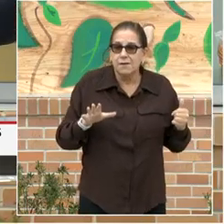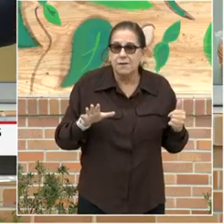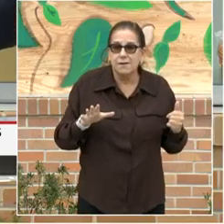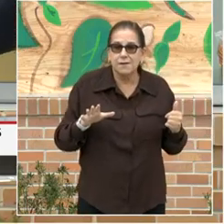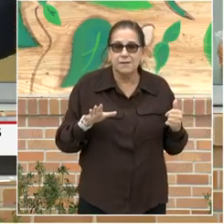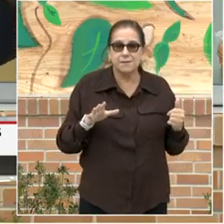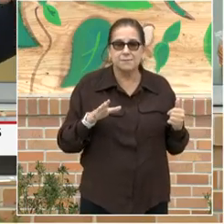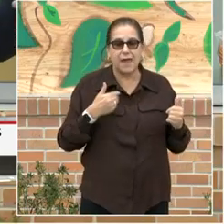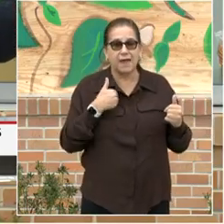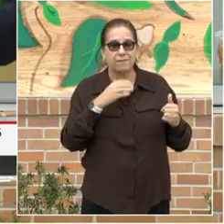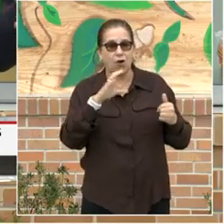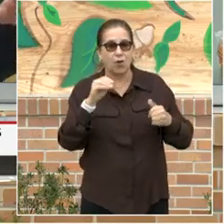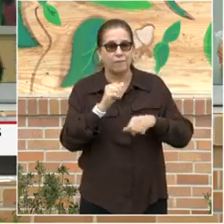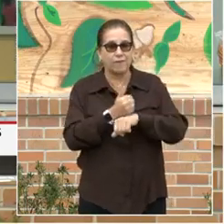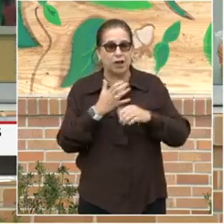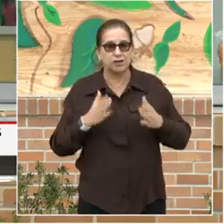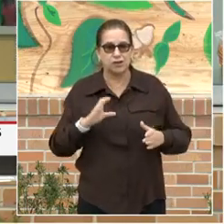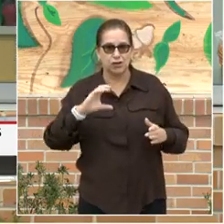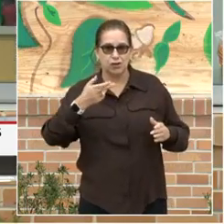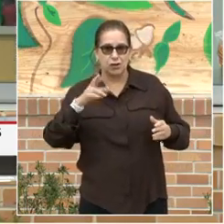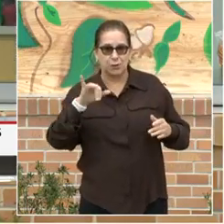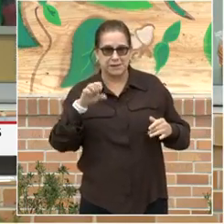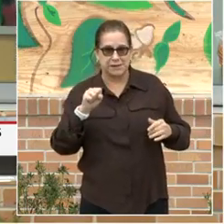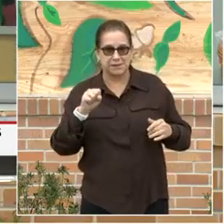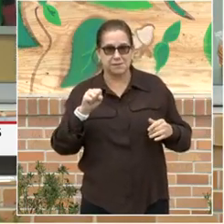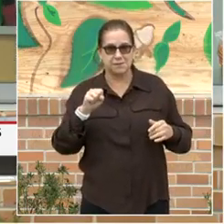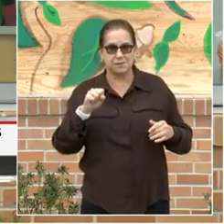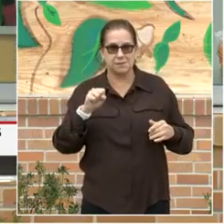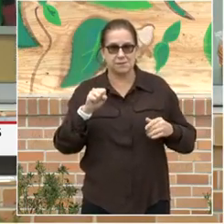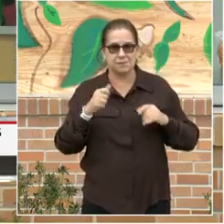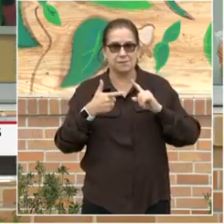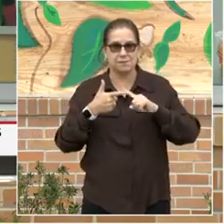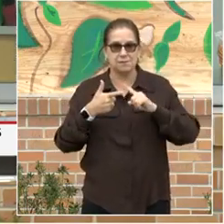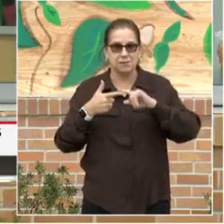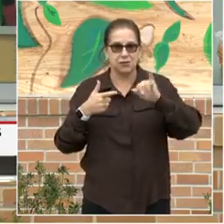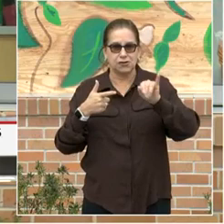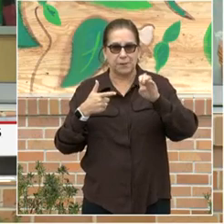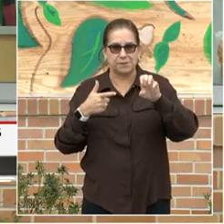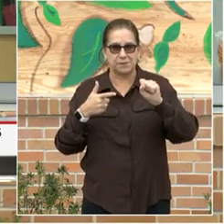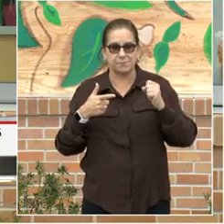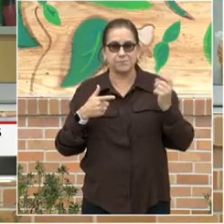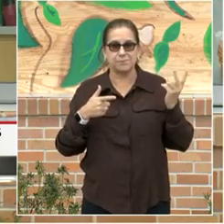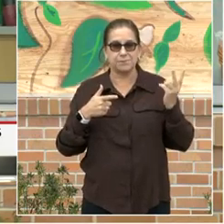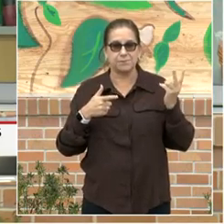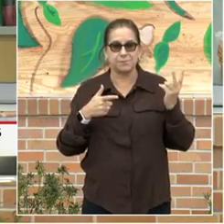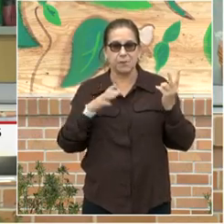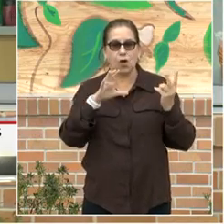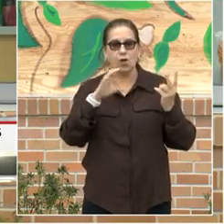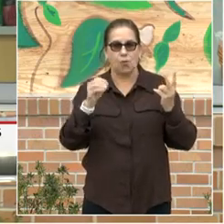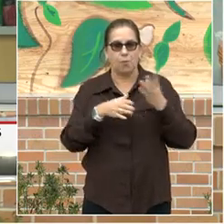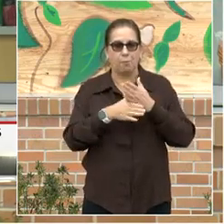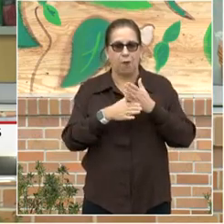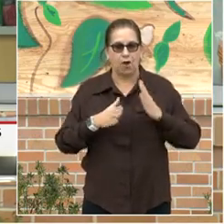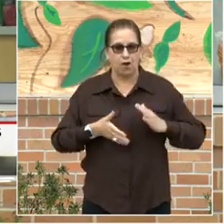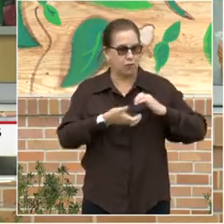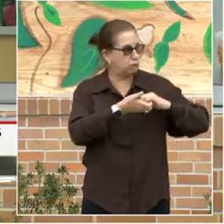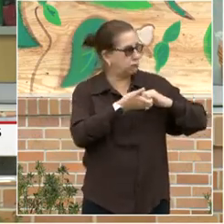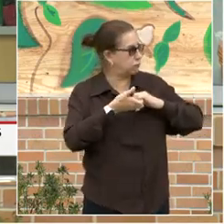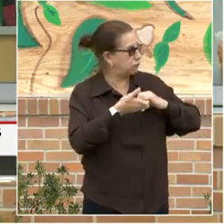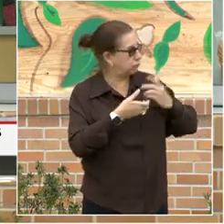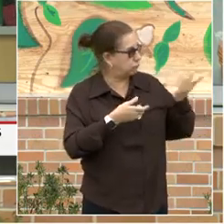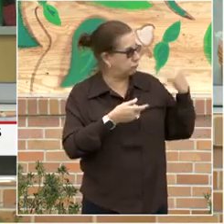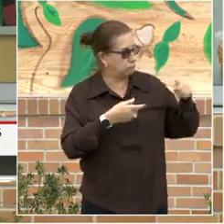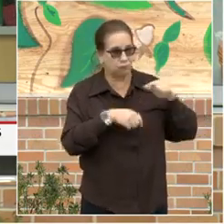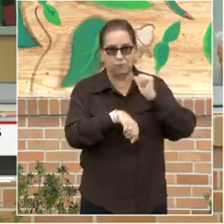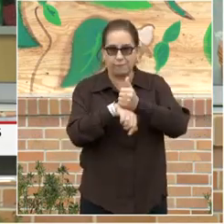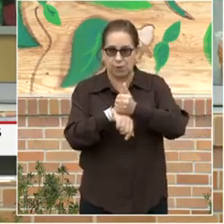James Anderson, is out here somewhere, who've given years of time and resources to make this a reality. It would really not